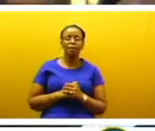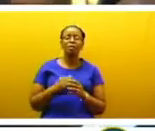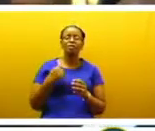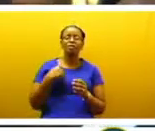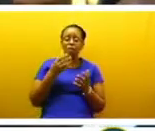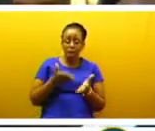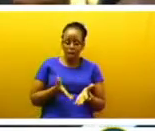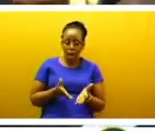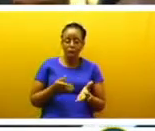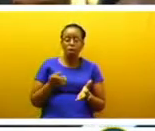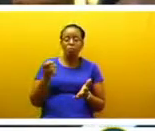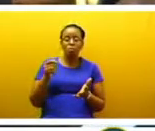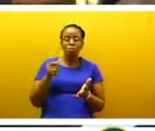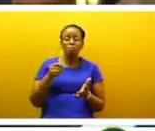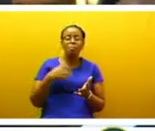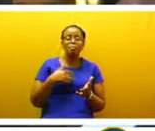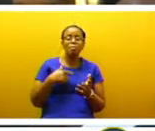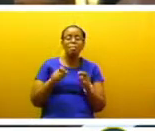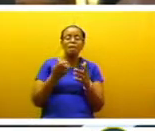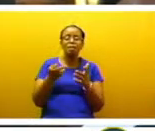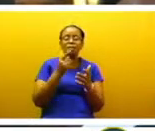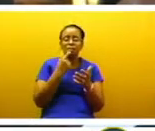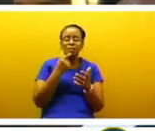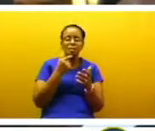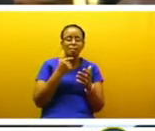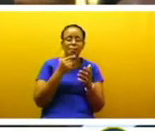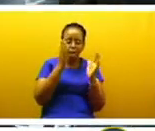presented before you is fiction.